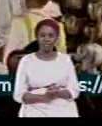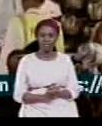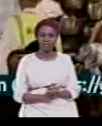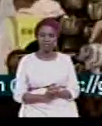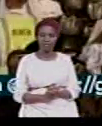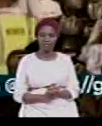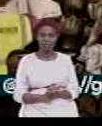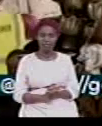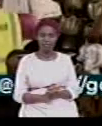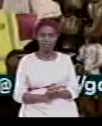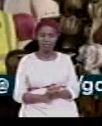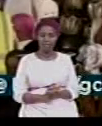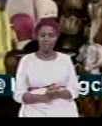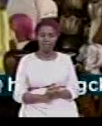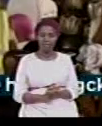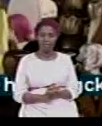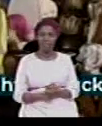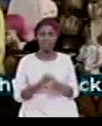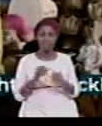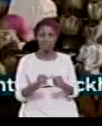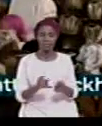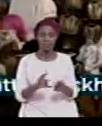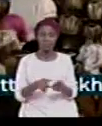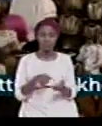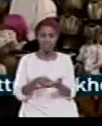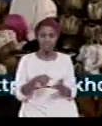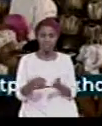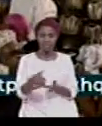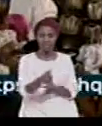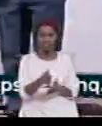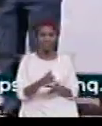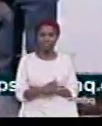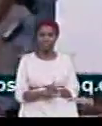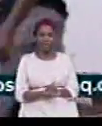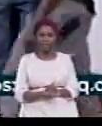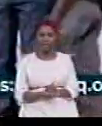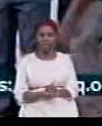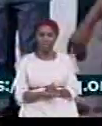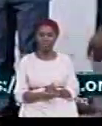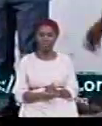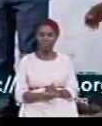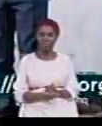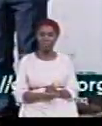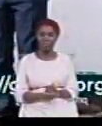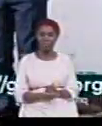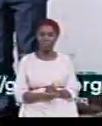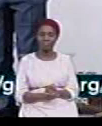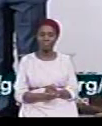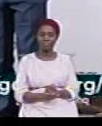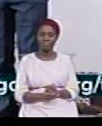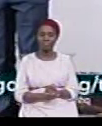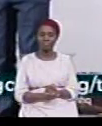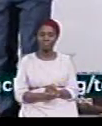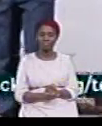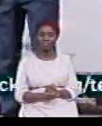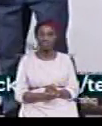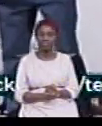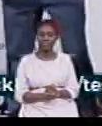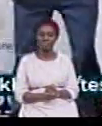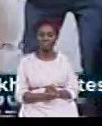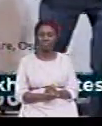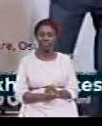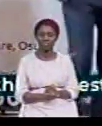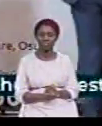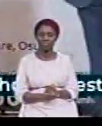Please continue to check yourself. So this is Francis. And you Kofi make sure Amo. That if there is Francis Kofi Amo,